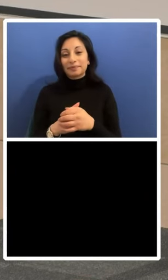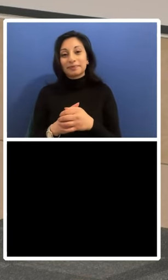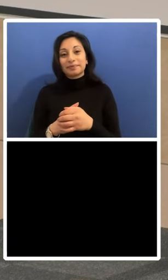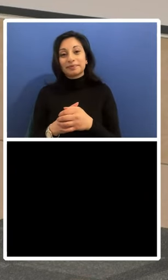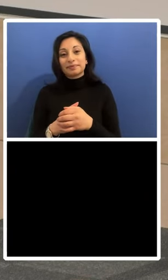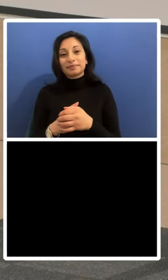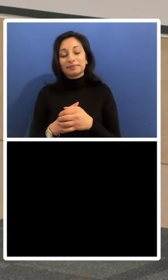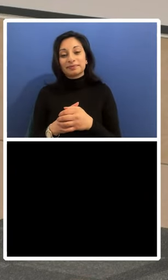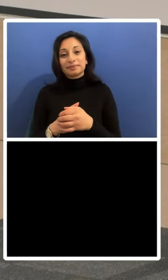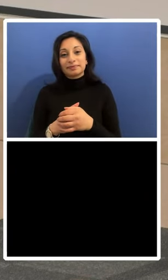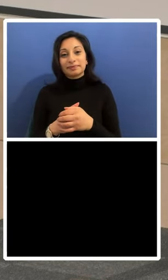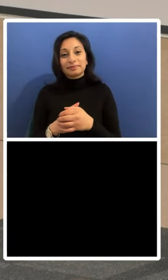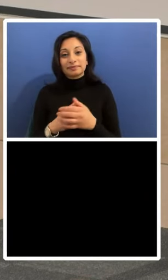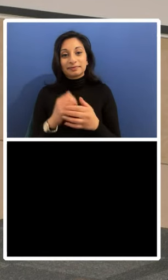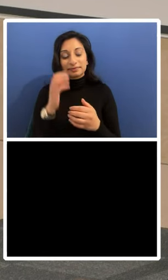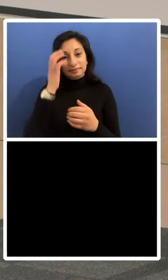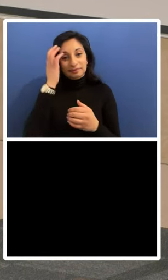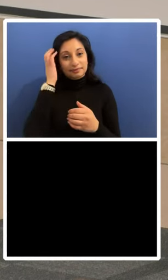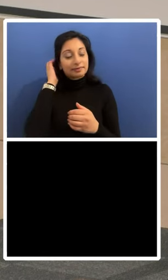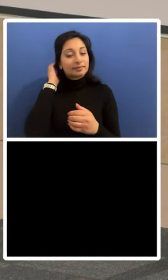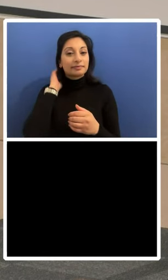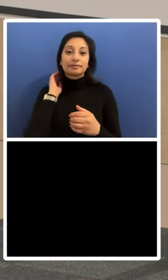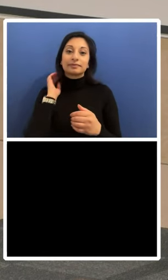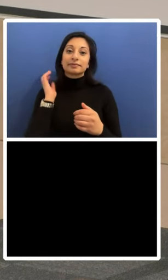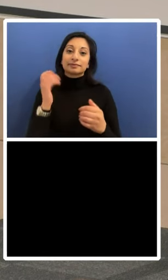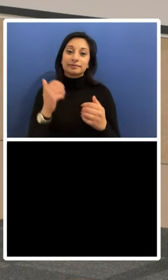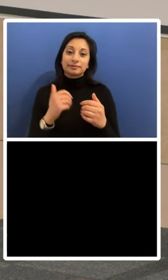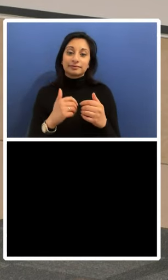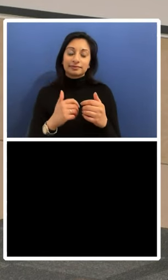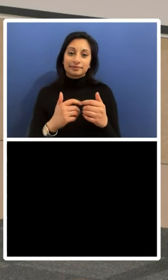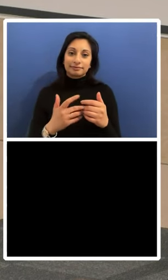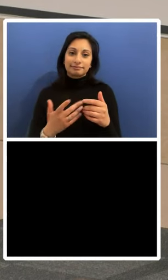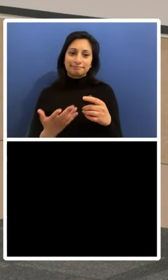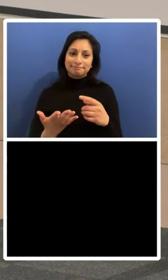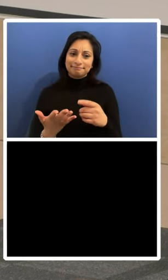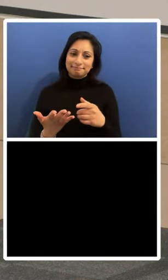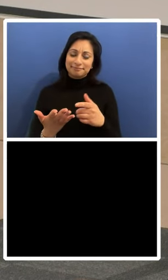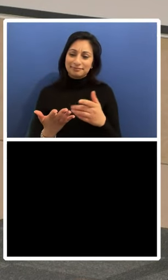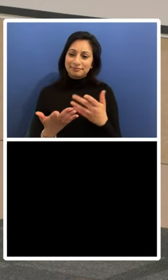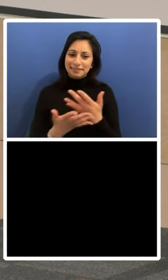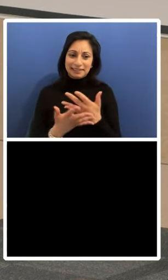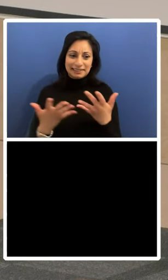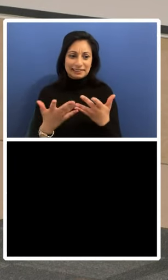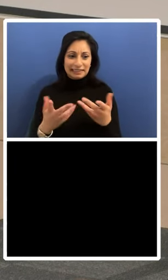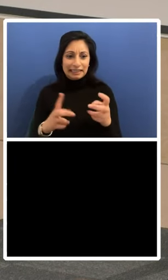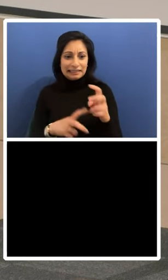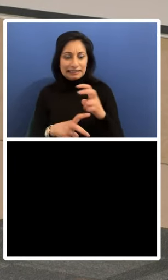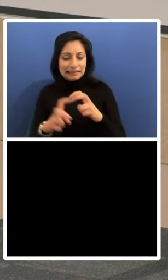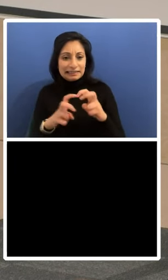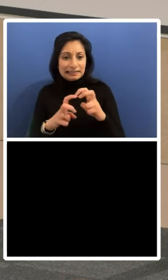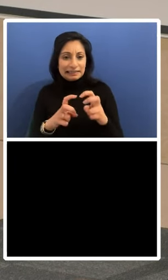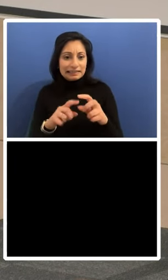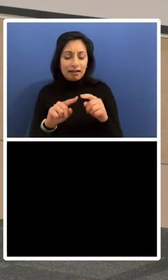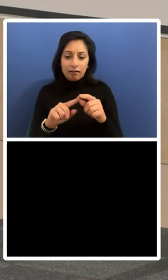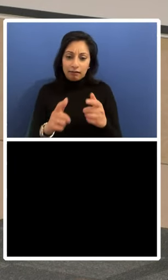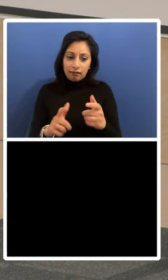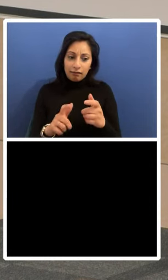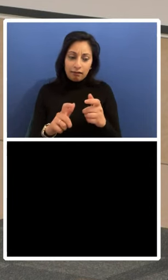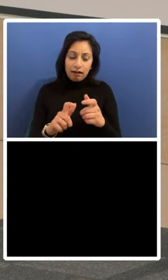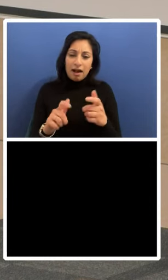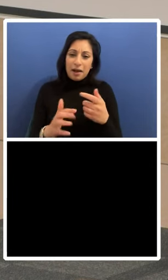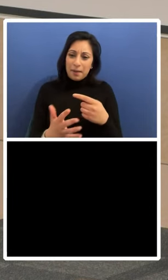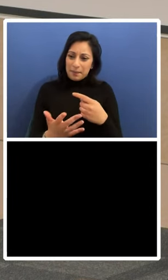A Confession. I didn't like it. I was like, what are you saying? You say I'm a bad guy. But I actually like it because it raises this kind